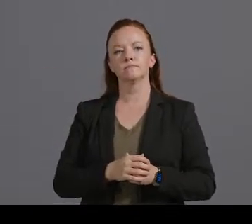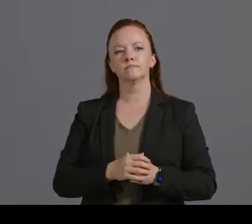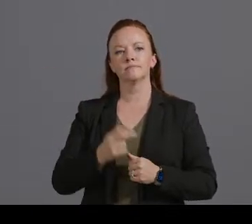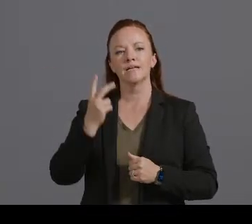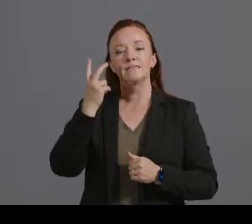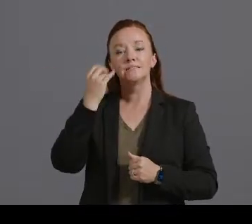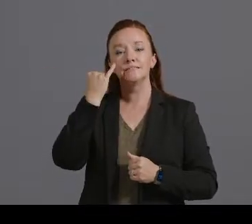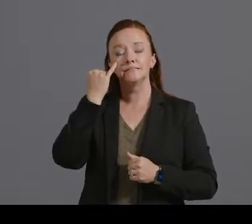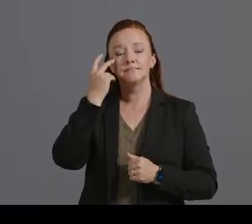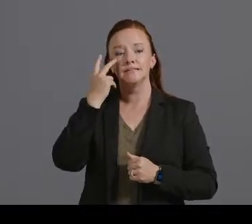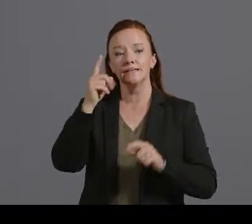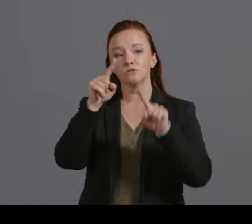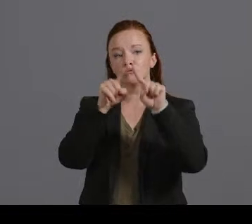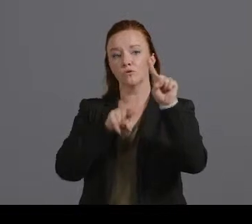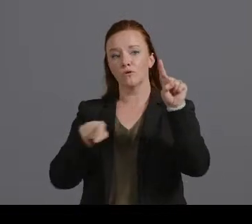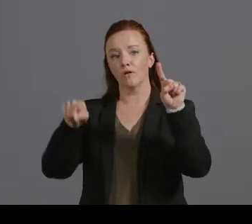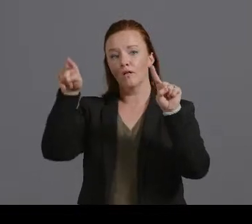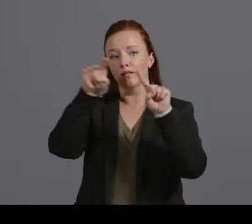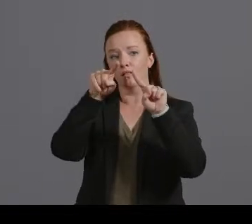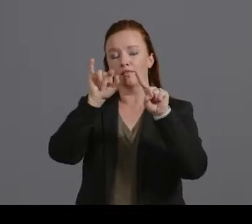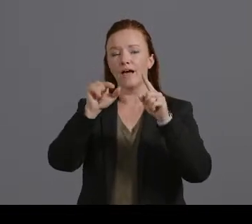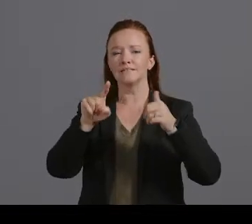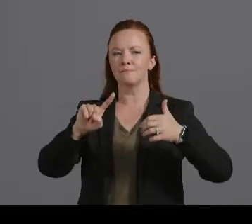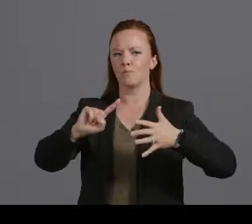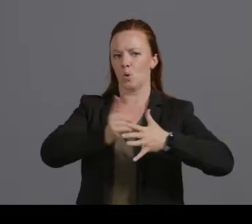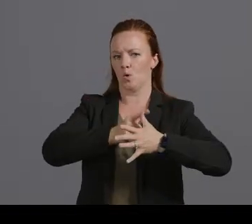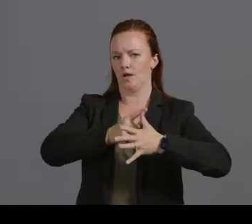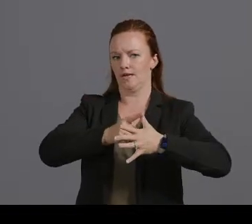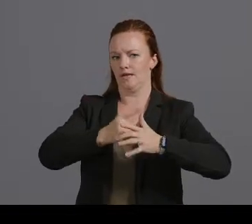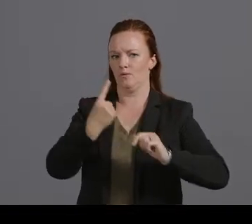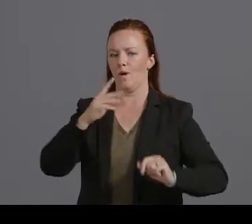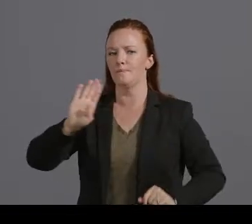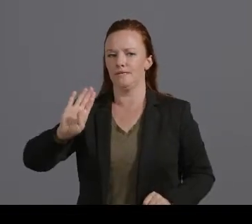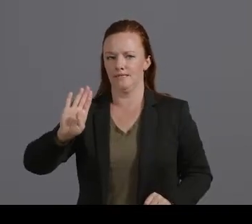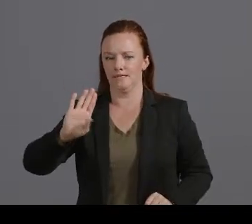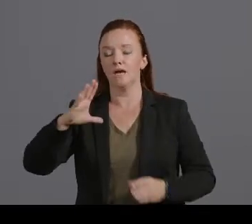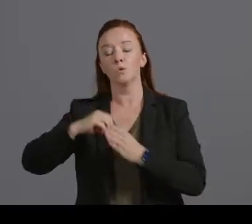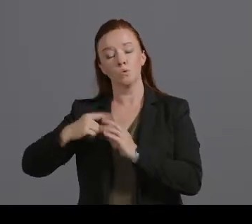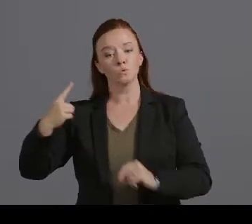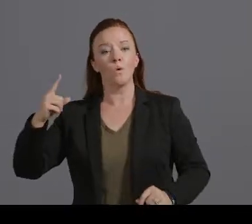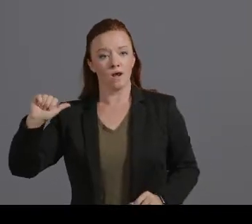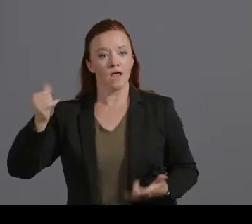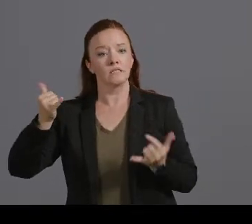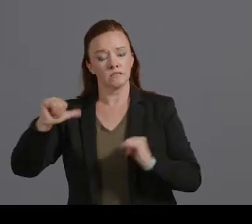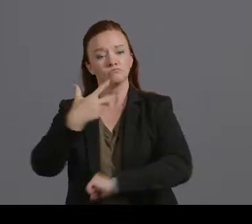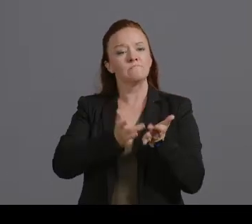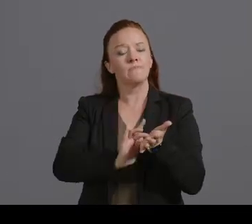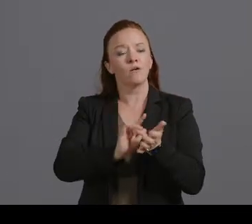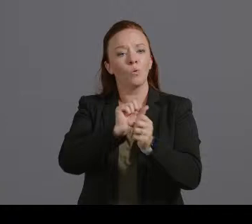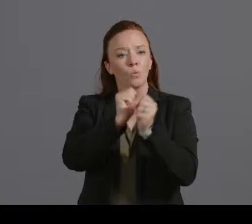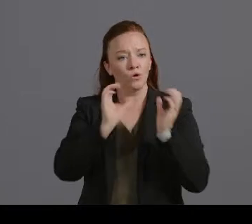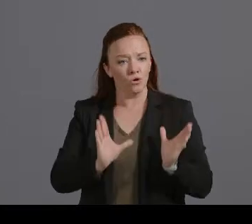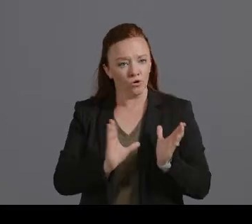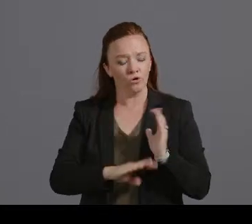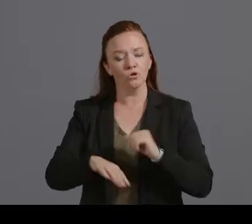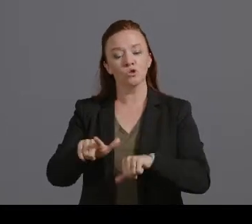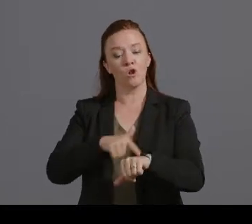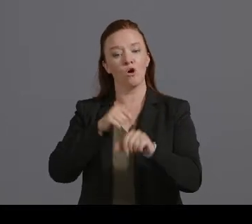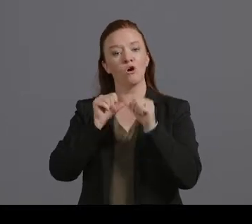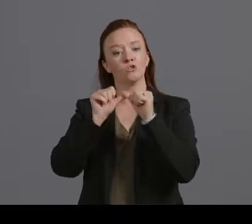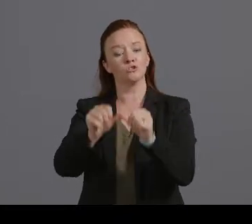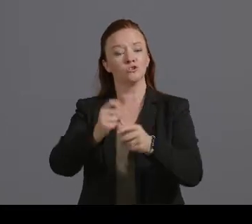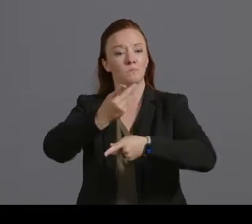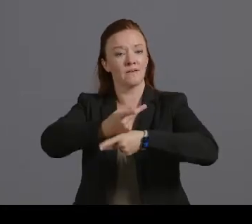what are considered our prioritized 1B. So that includes our 1A, which is our healthcare worker. The prioritized part